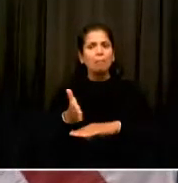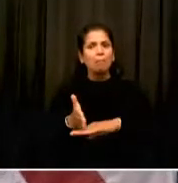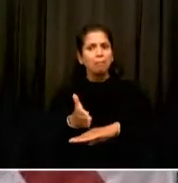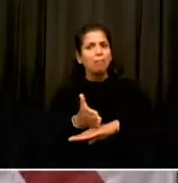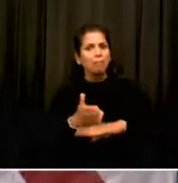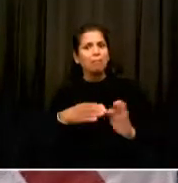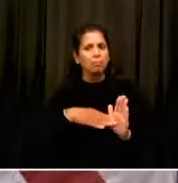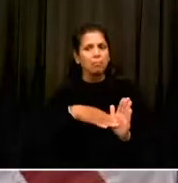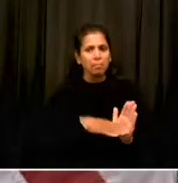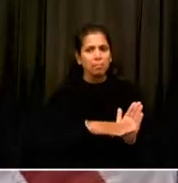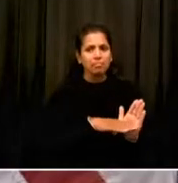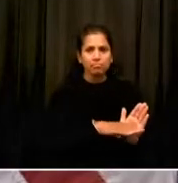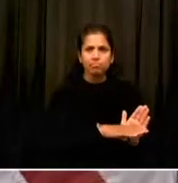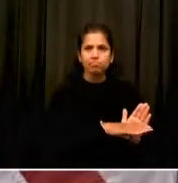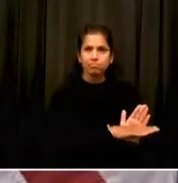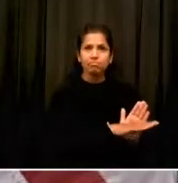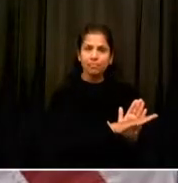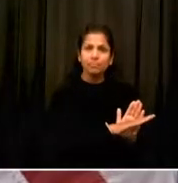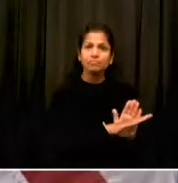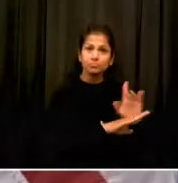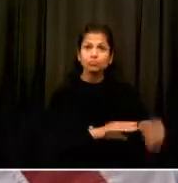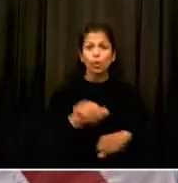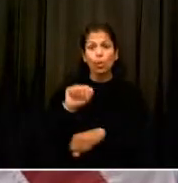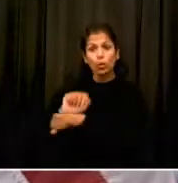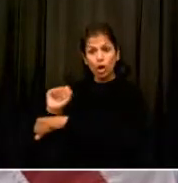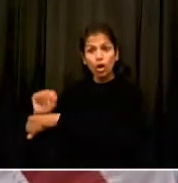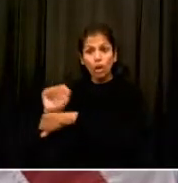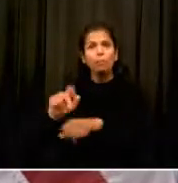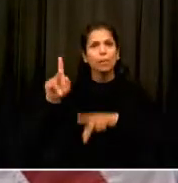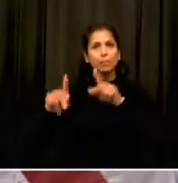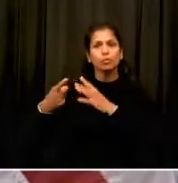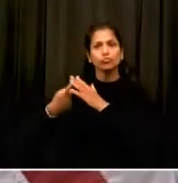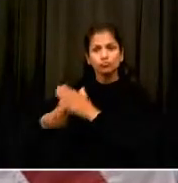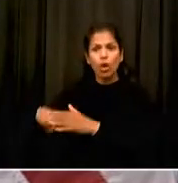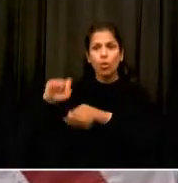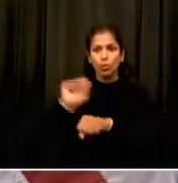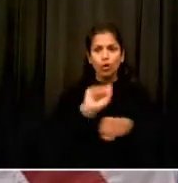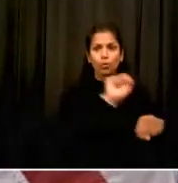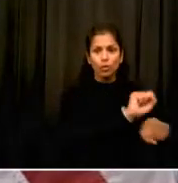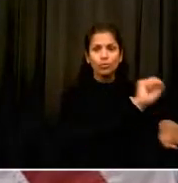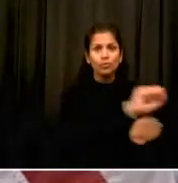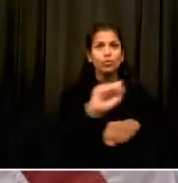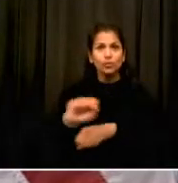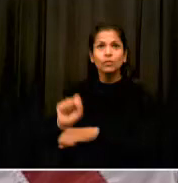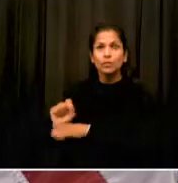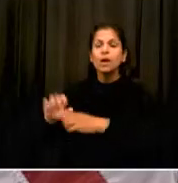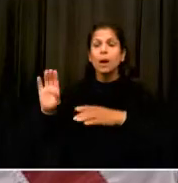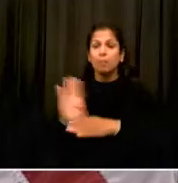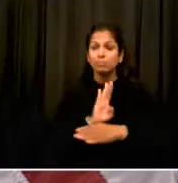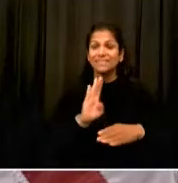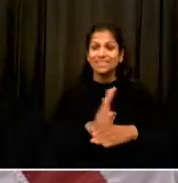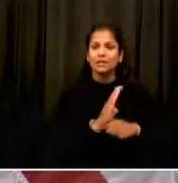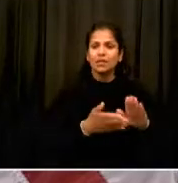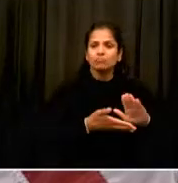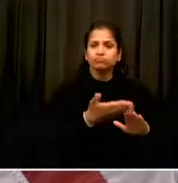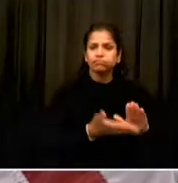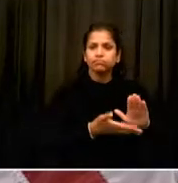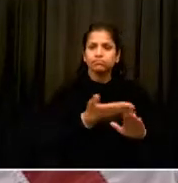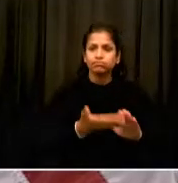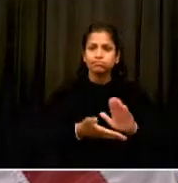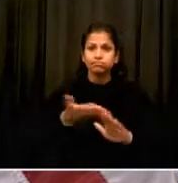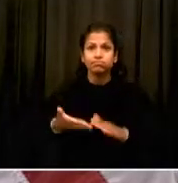to work. More and more businesses are starting to open. Great things happening, like our open restaurants initiative. The outdoor dining's been a huge